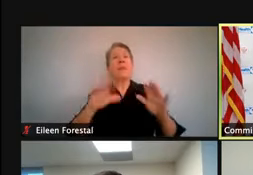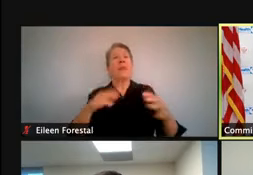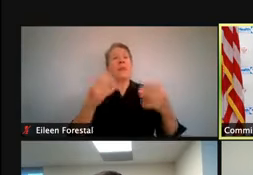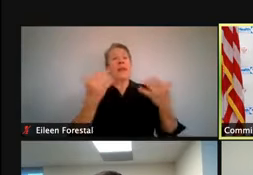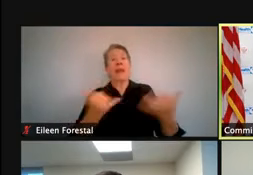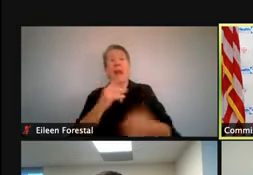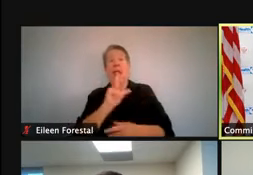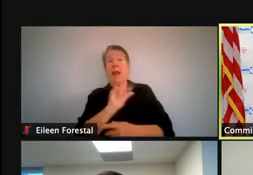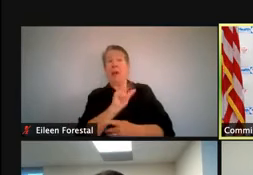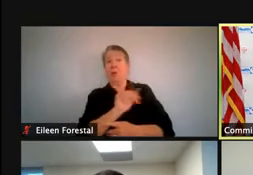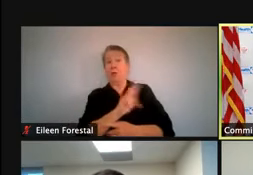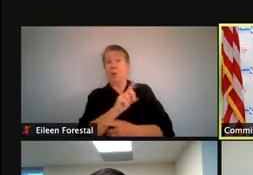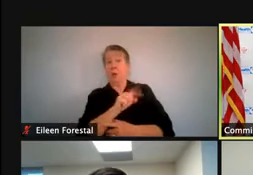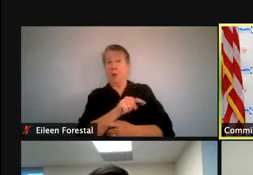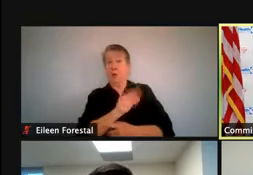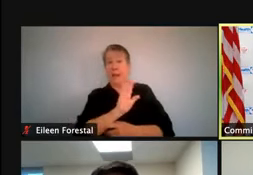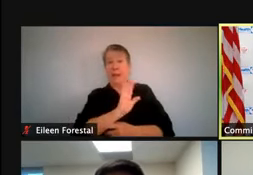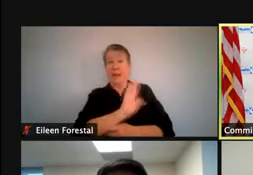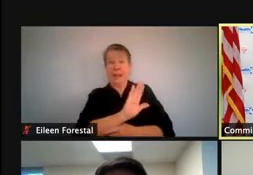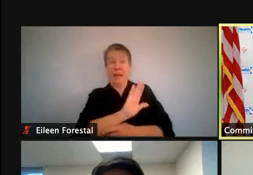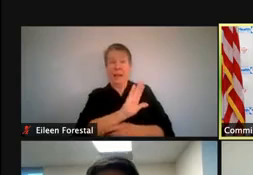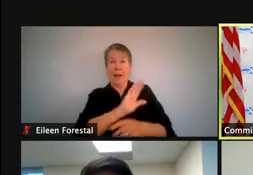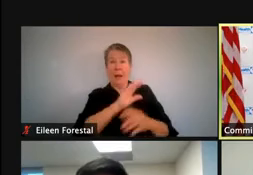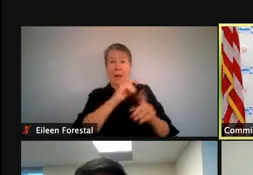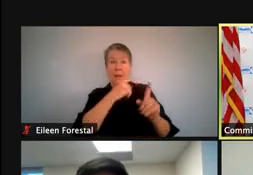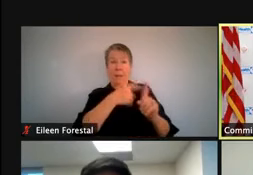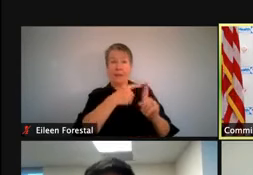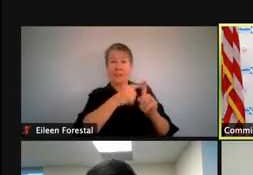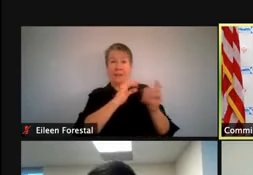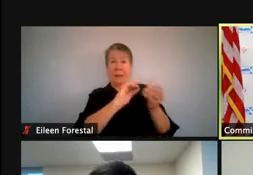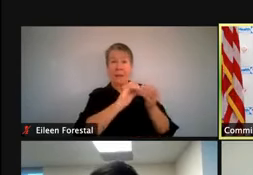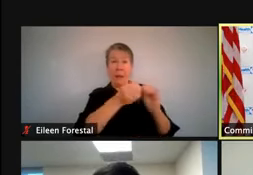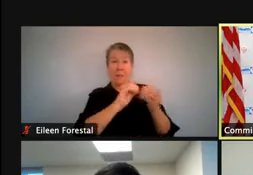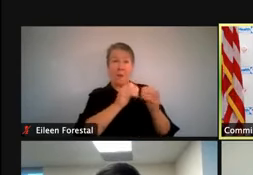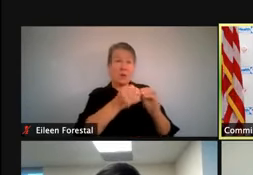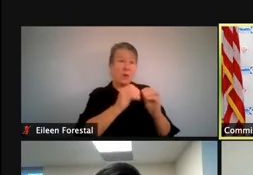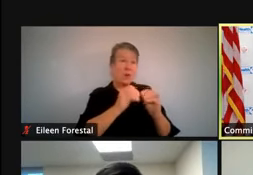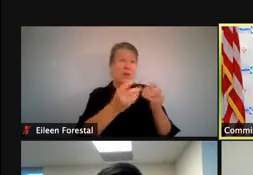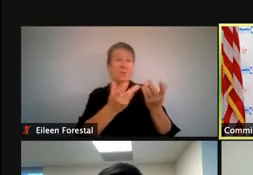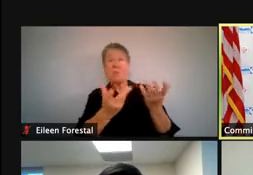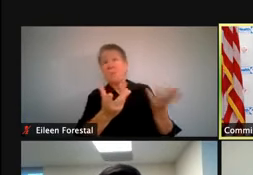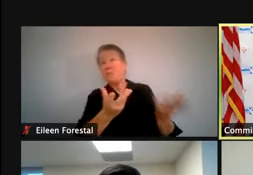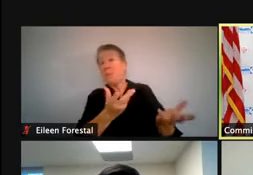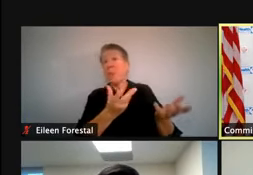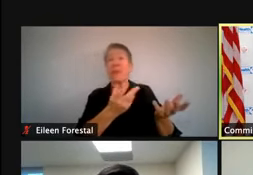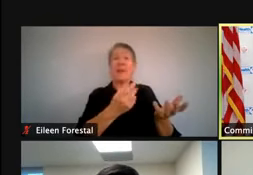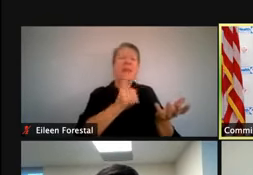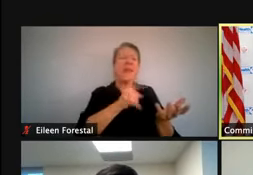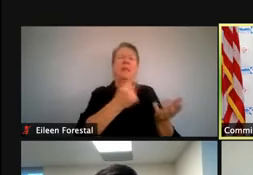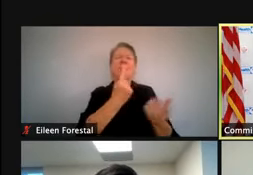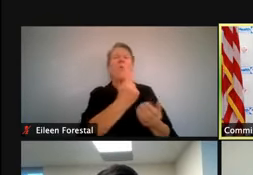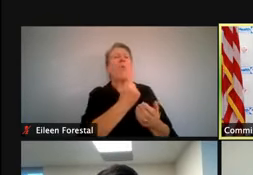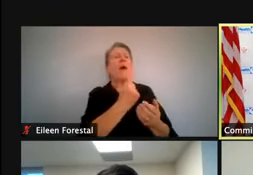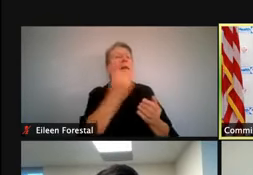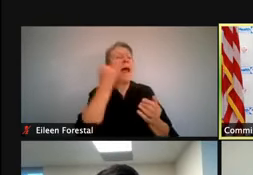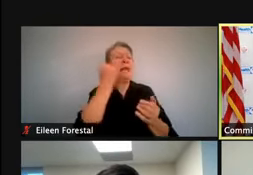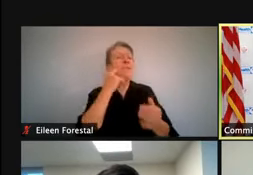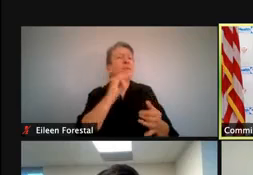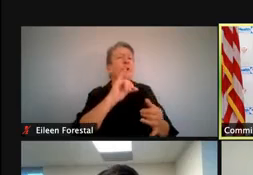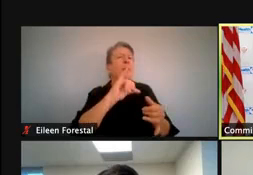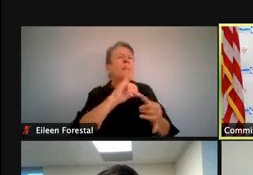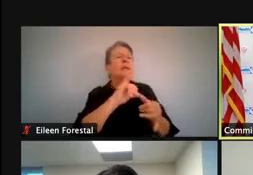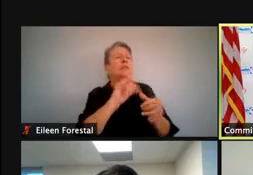the positivity is just one indicator. We obviously look at hospitalizations from the Lakewood area. So it's